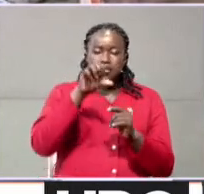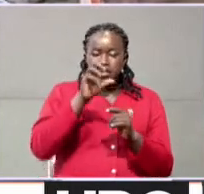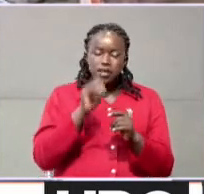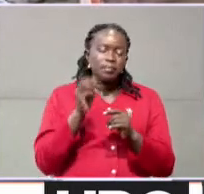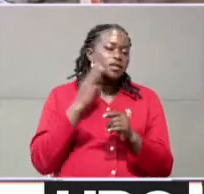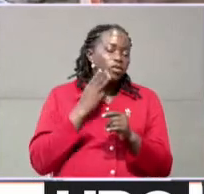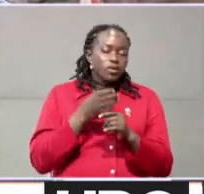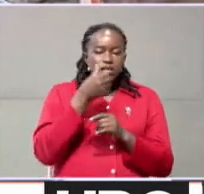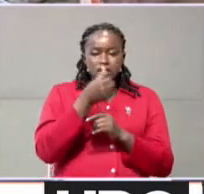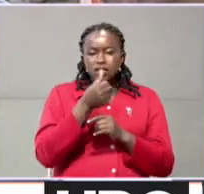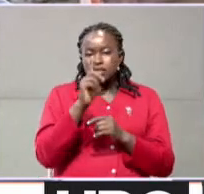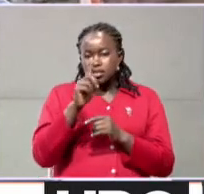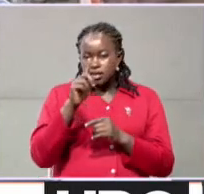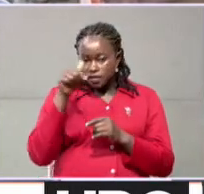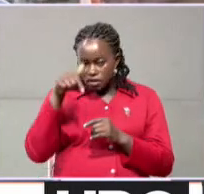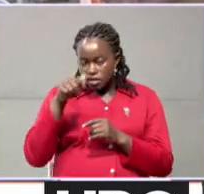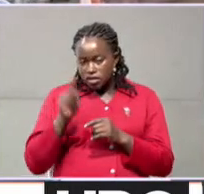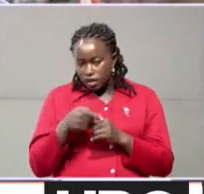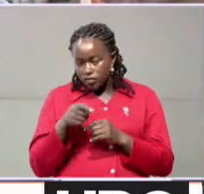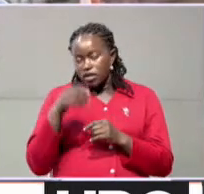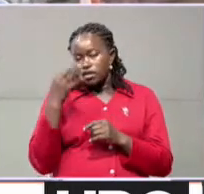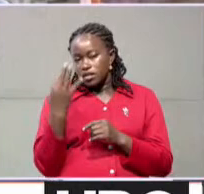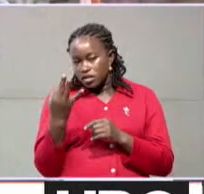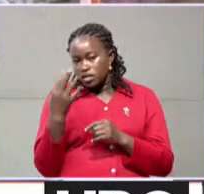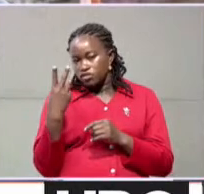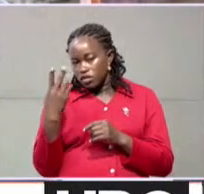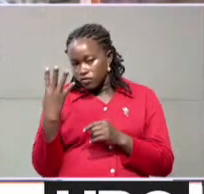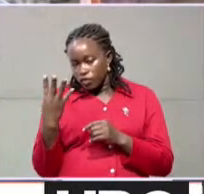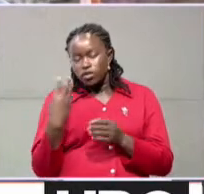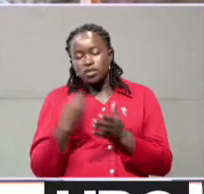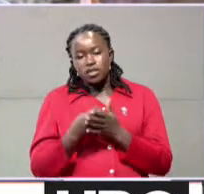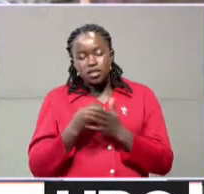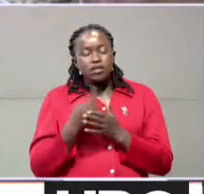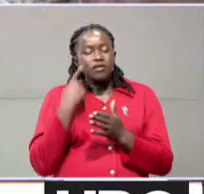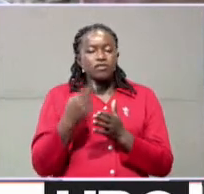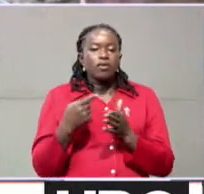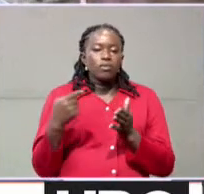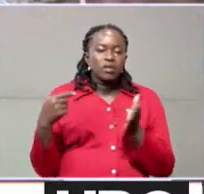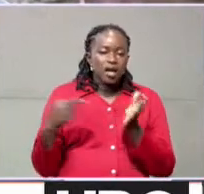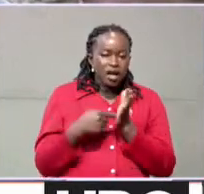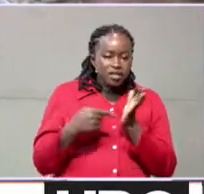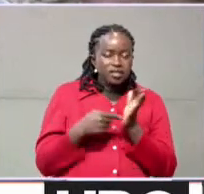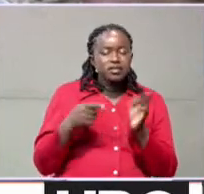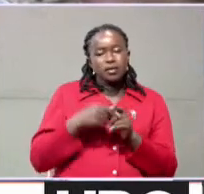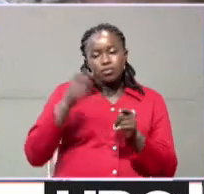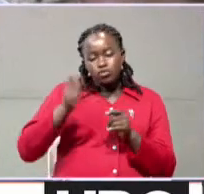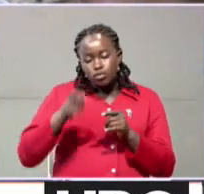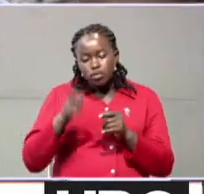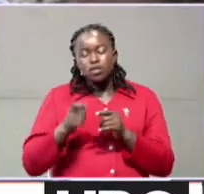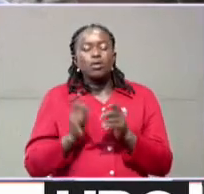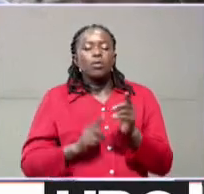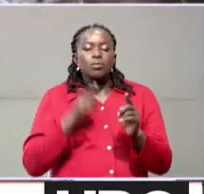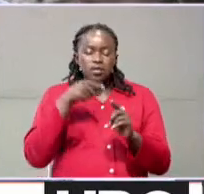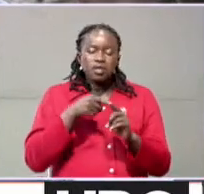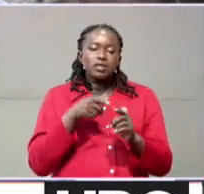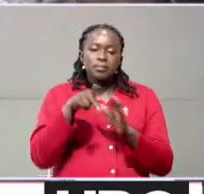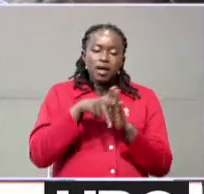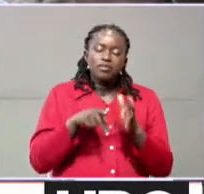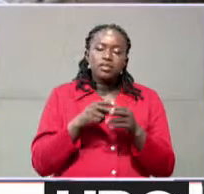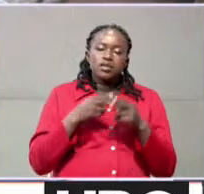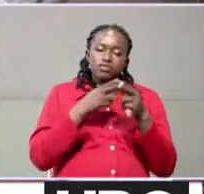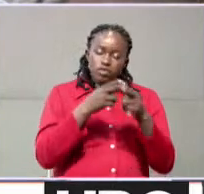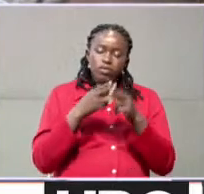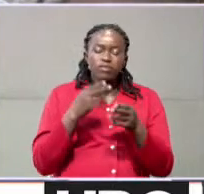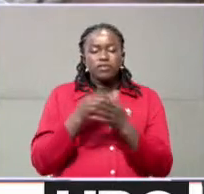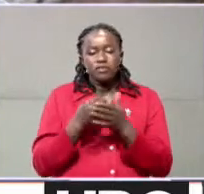hundred and seventeen thousand three hundred and twenty four ceilings for gadgets and tools towards the policy revolving fund and hence the